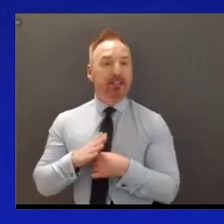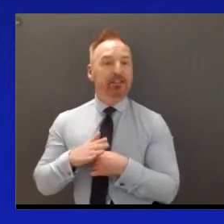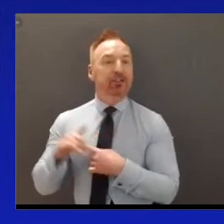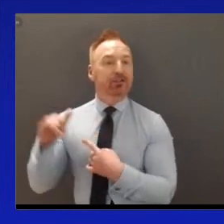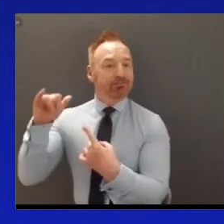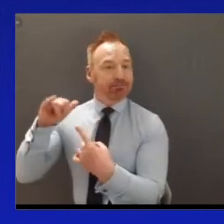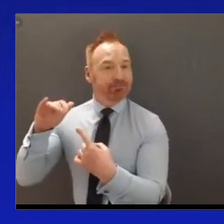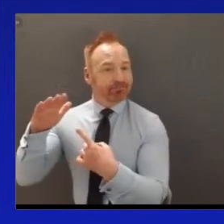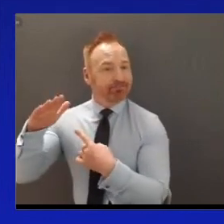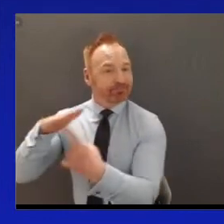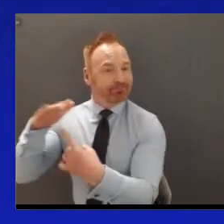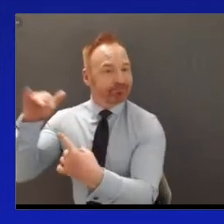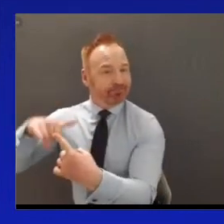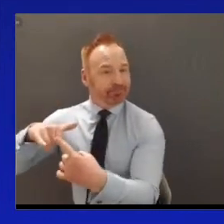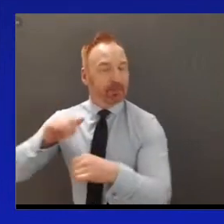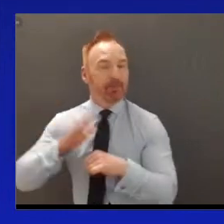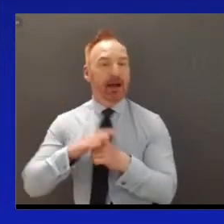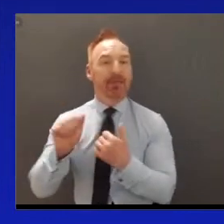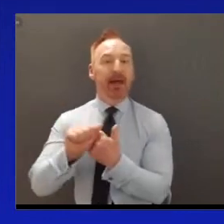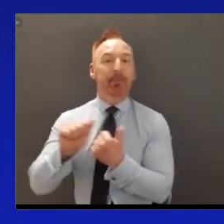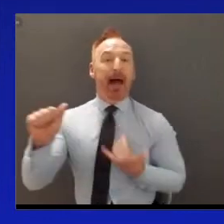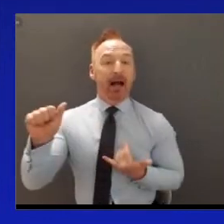is clearing, and